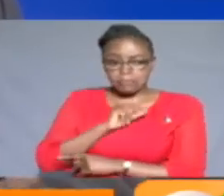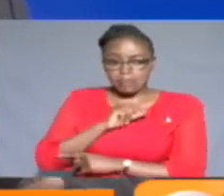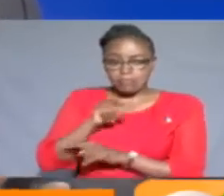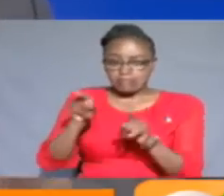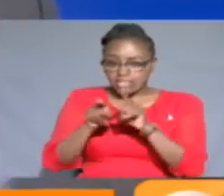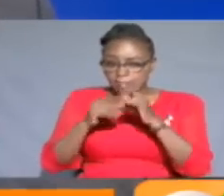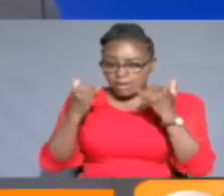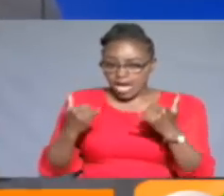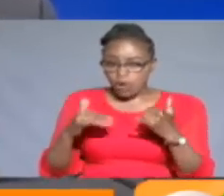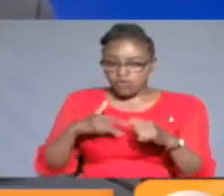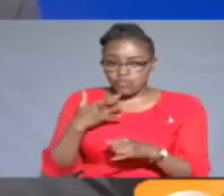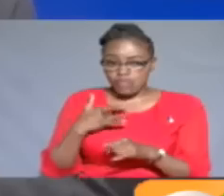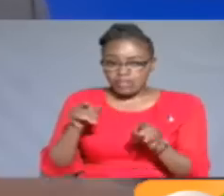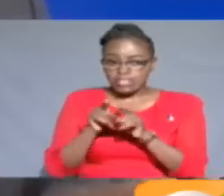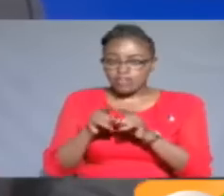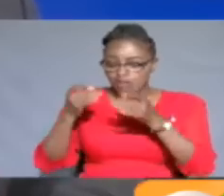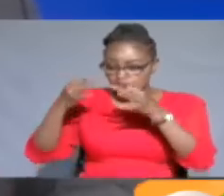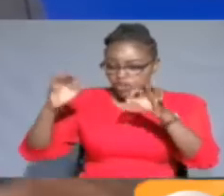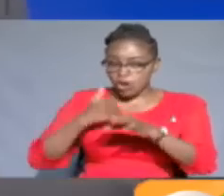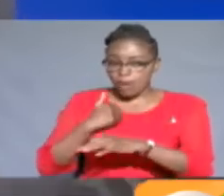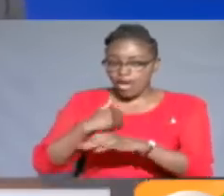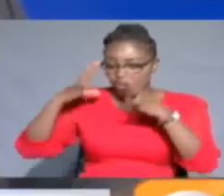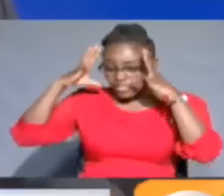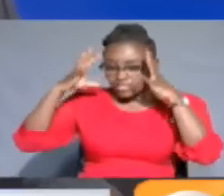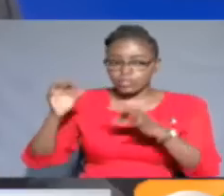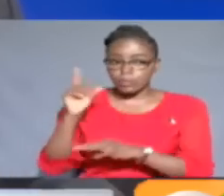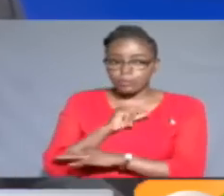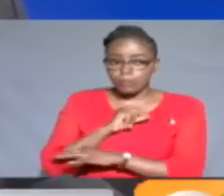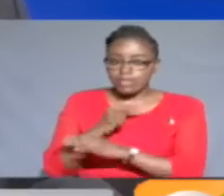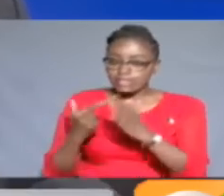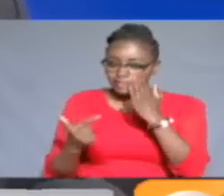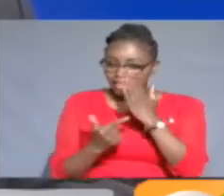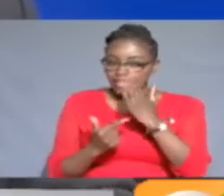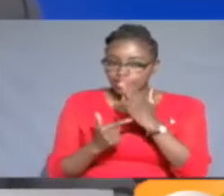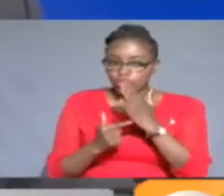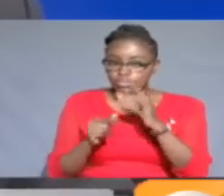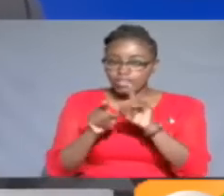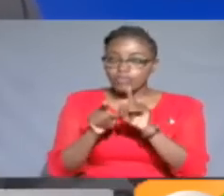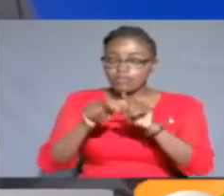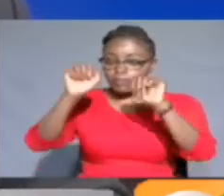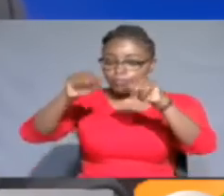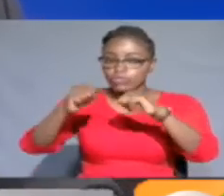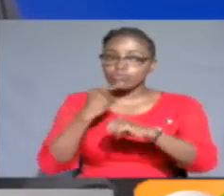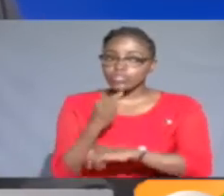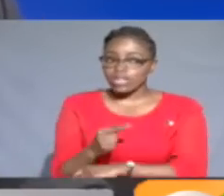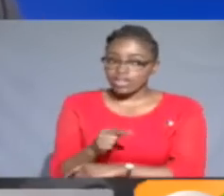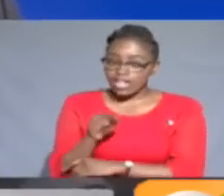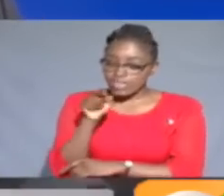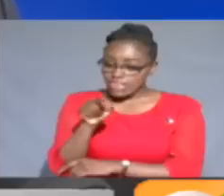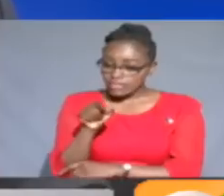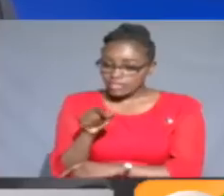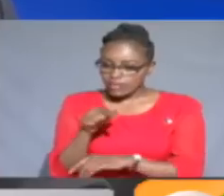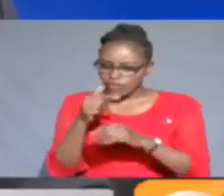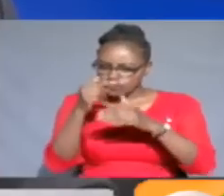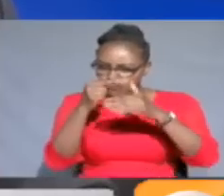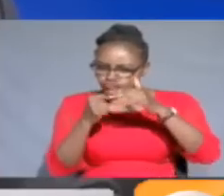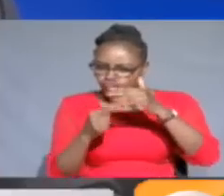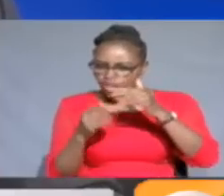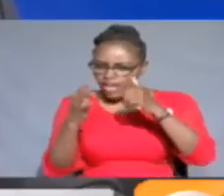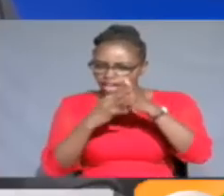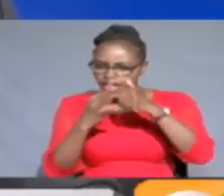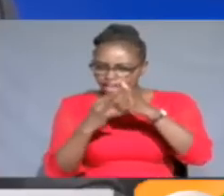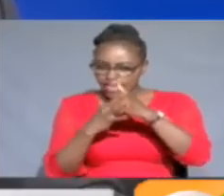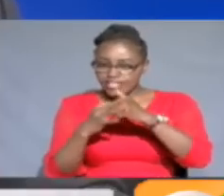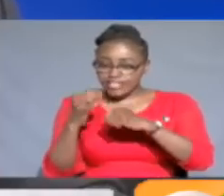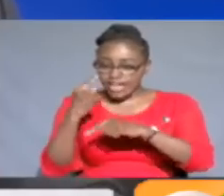now, I had the freedom, I made decisions, they were technical. I can tell you, for those 8 years, Director of